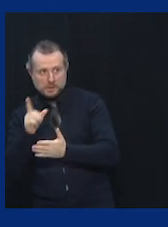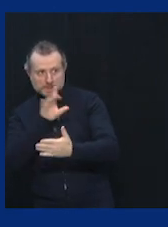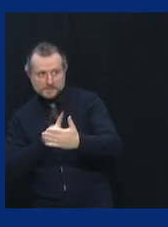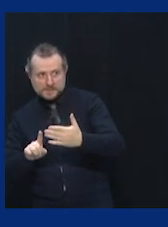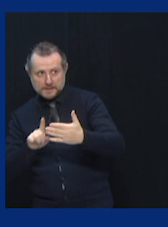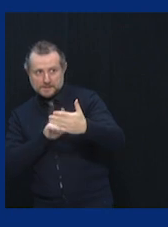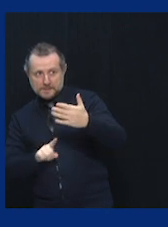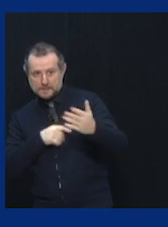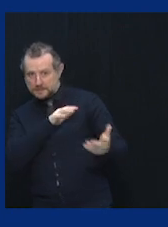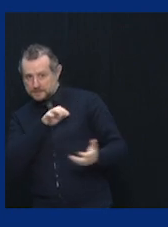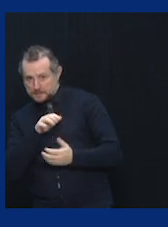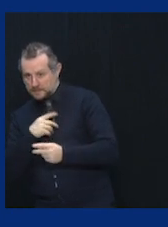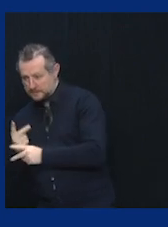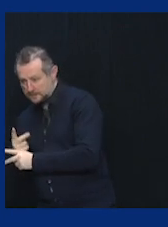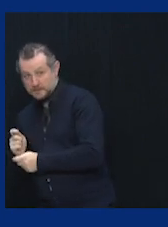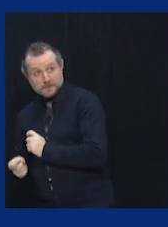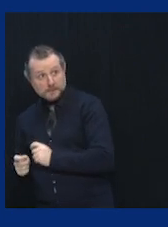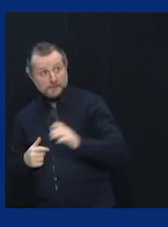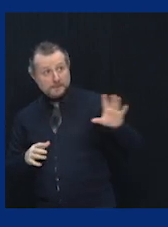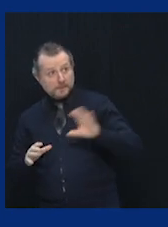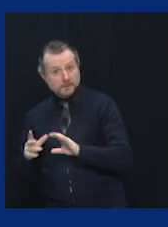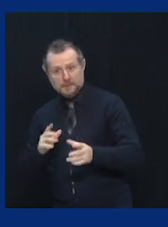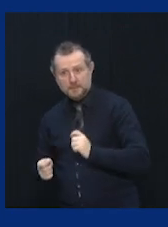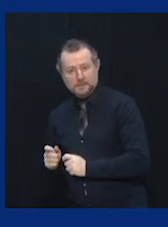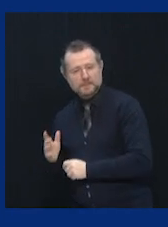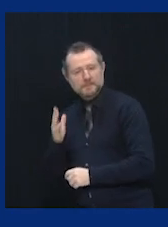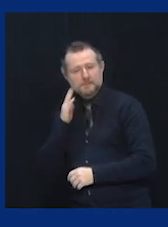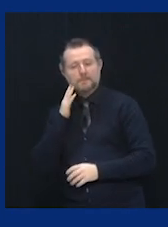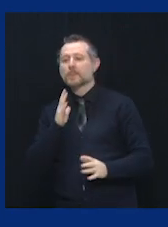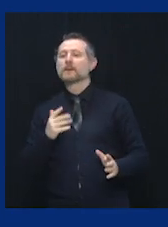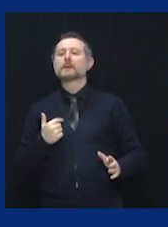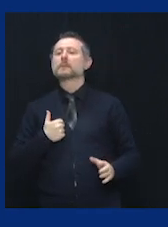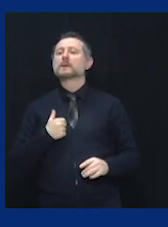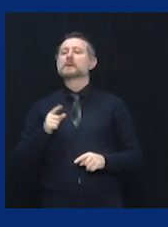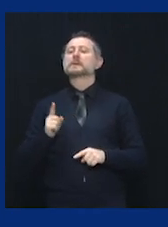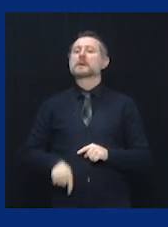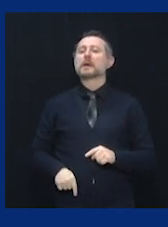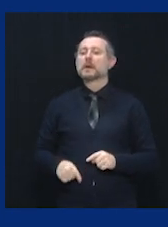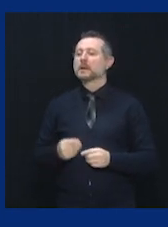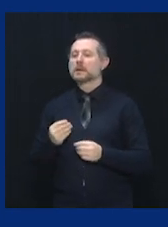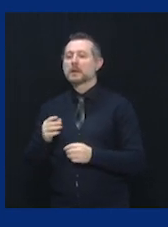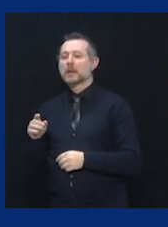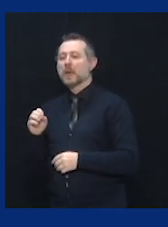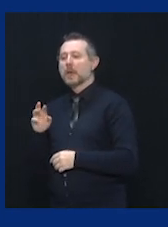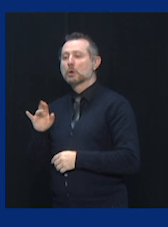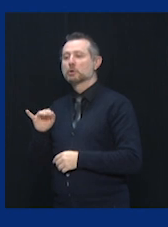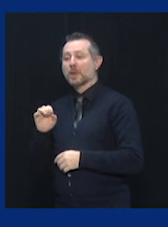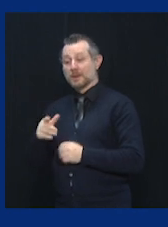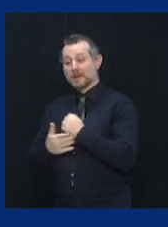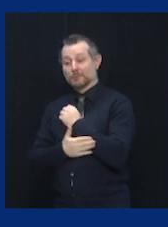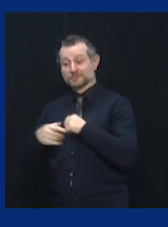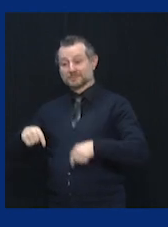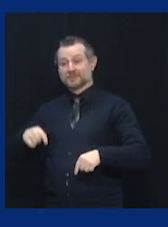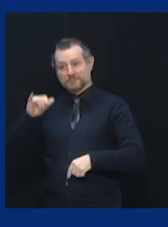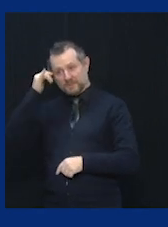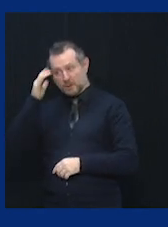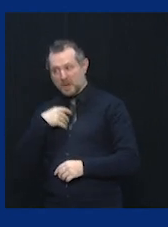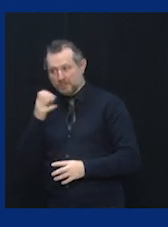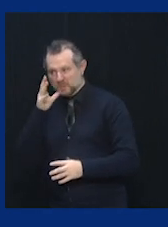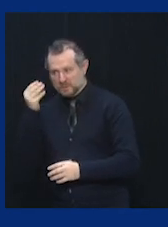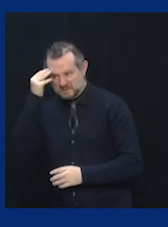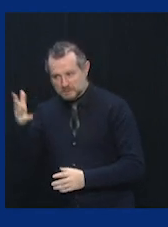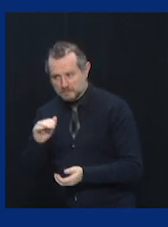we're going to get next week. So I can't tell Erie County what we're going to get next week. So they don't know what to